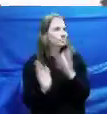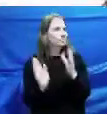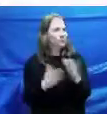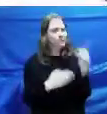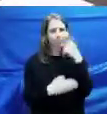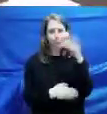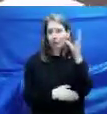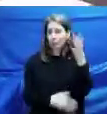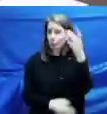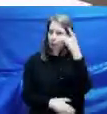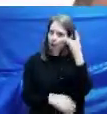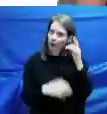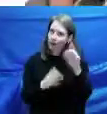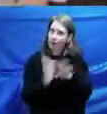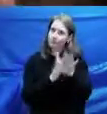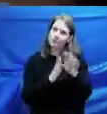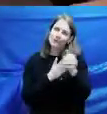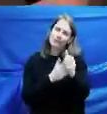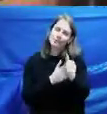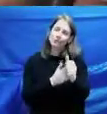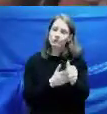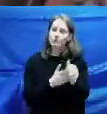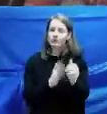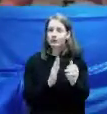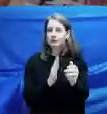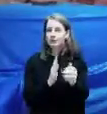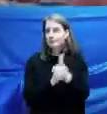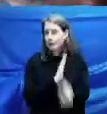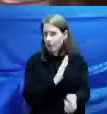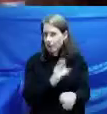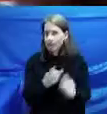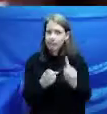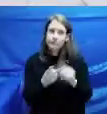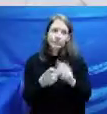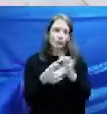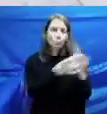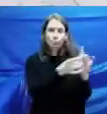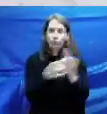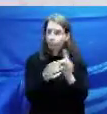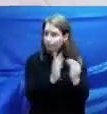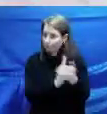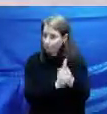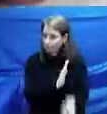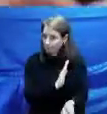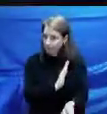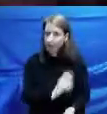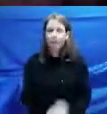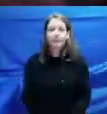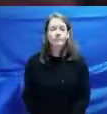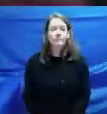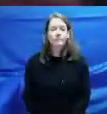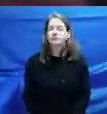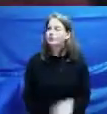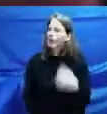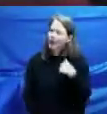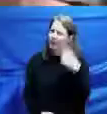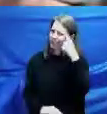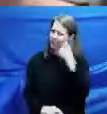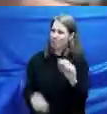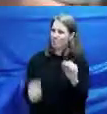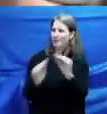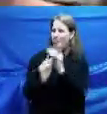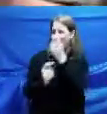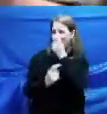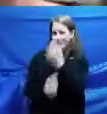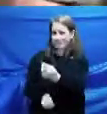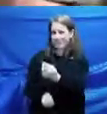and really good cooperation skills with your group members. I think it's more interesting. I